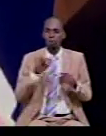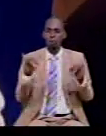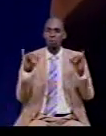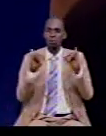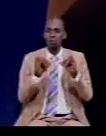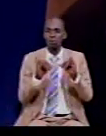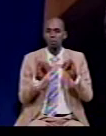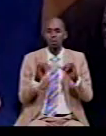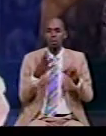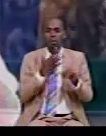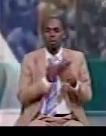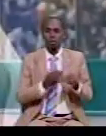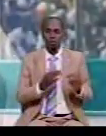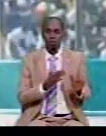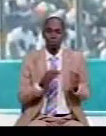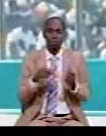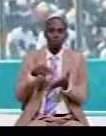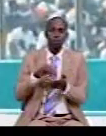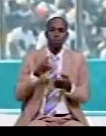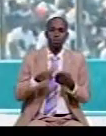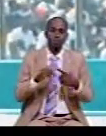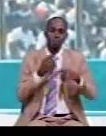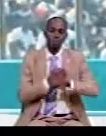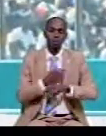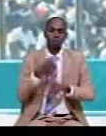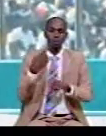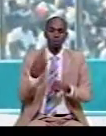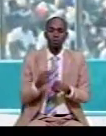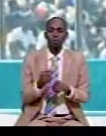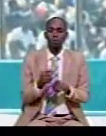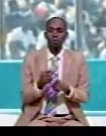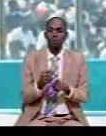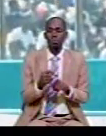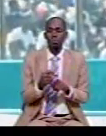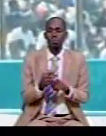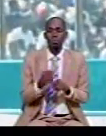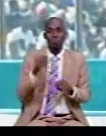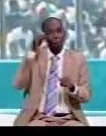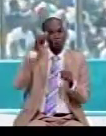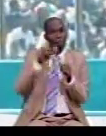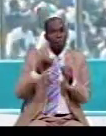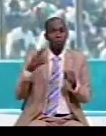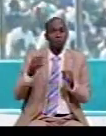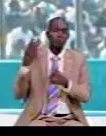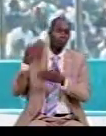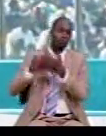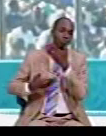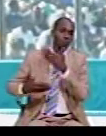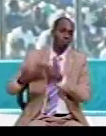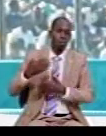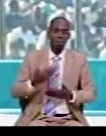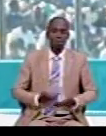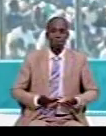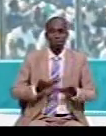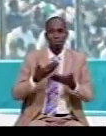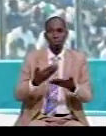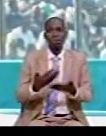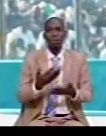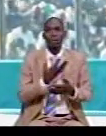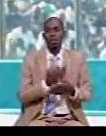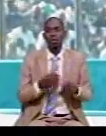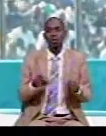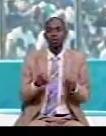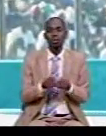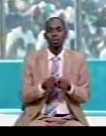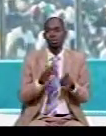ecstasy, remembering generations yet unborn as the injunction was given by the man. You